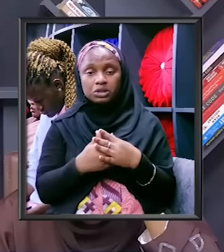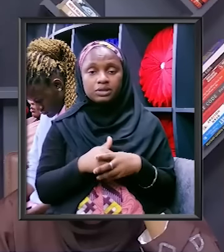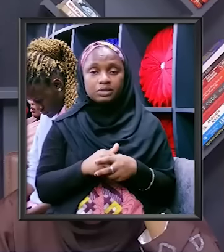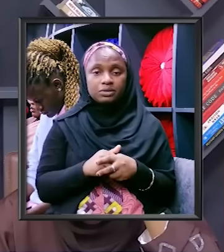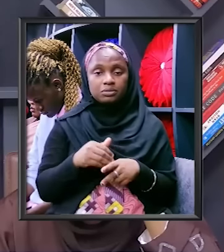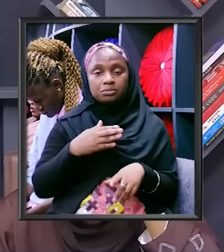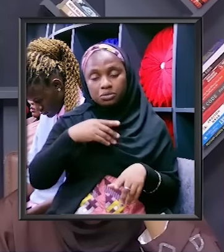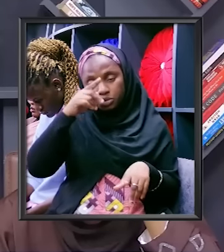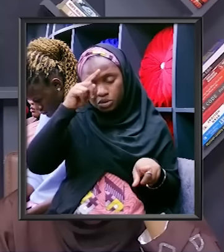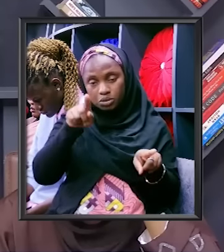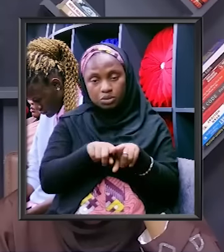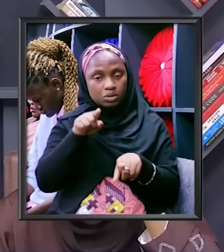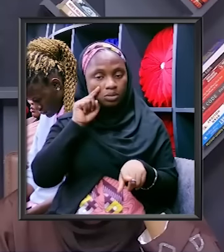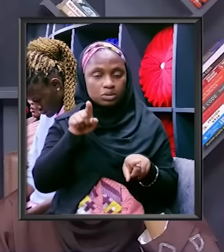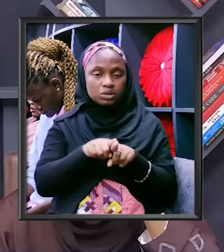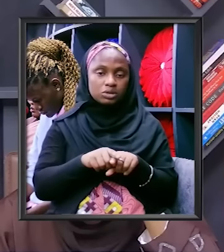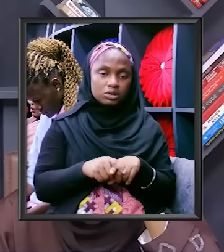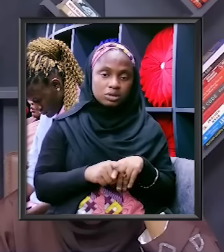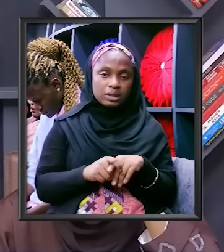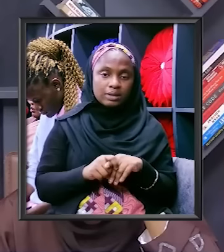My brothers and sisters,